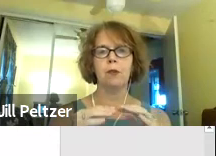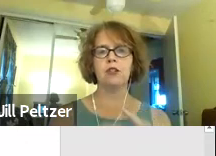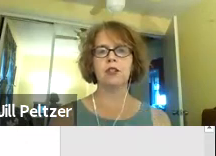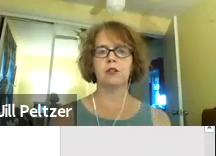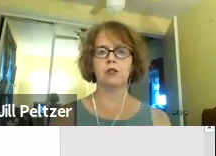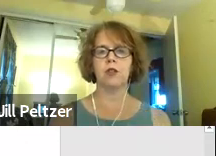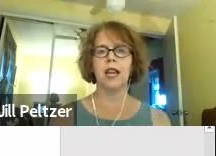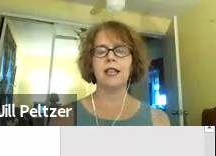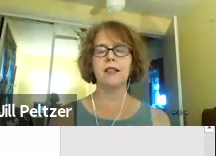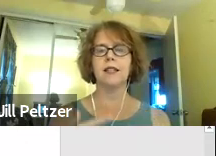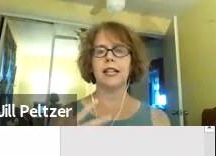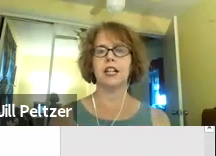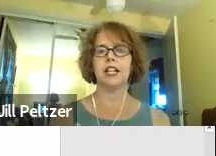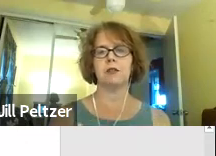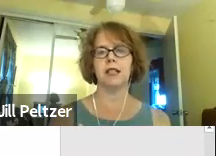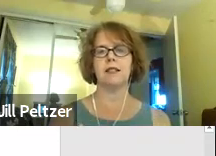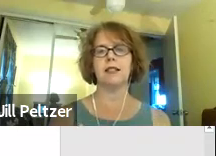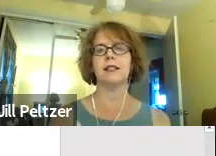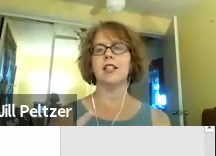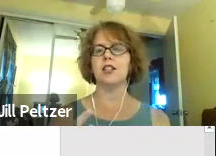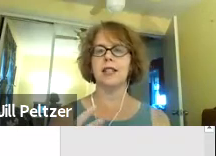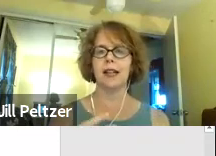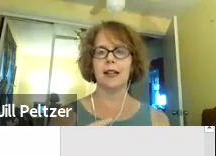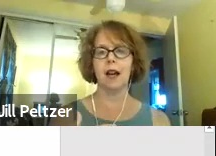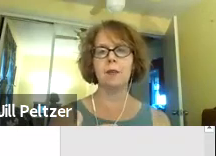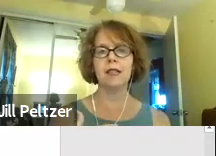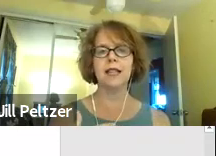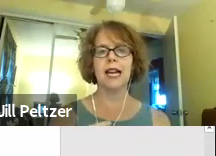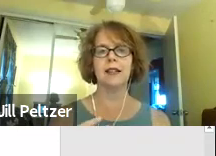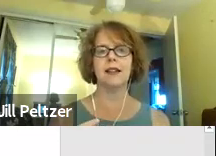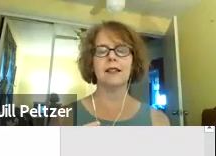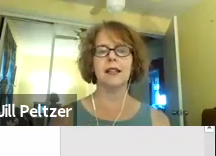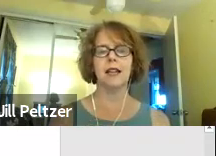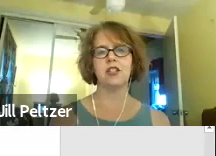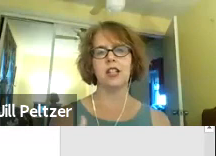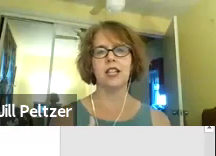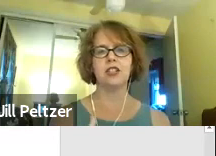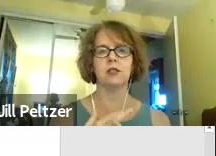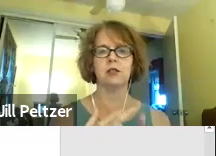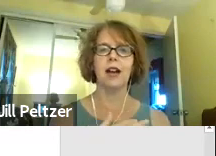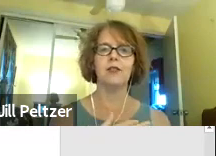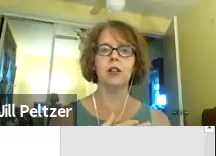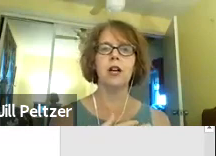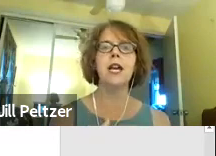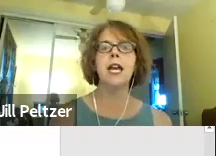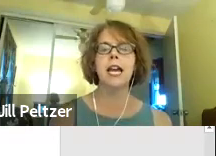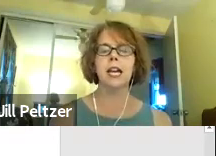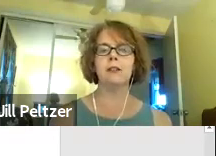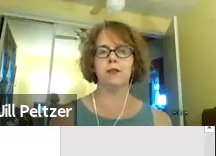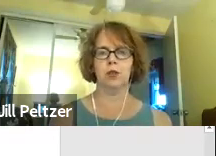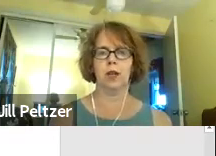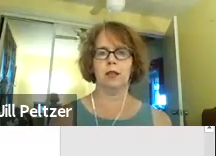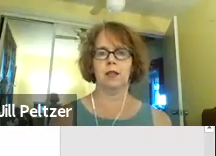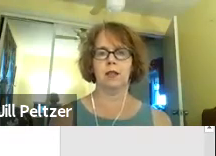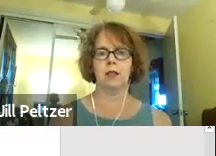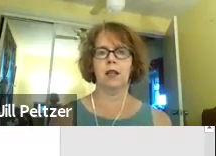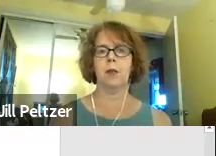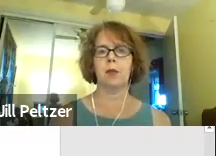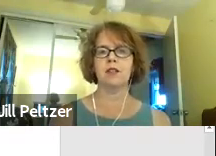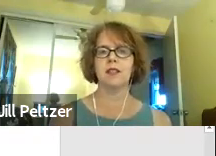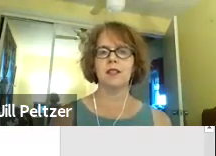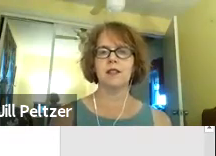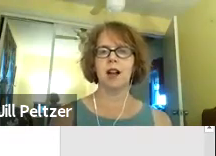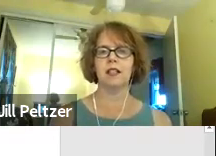level, personal traits and characteristics such as economic status, educational level, influence